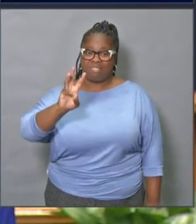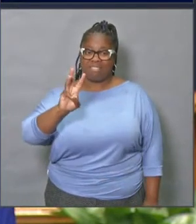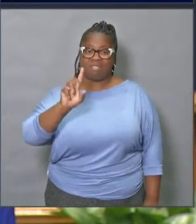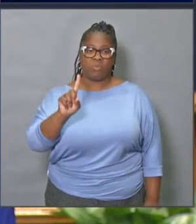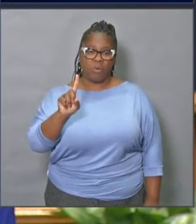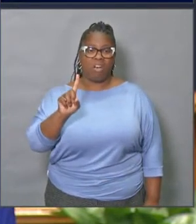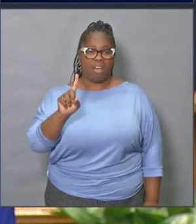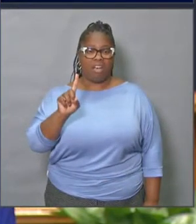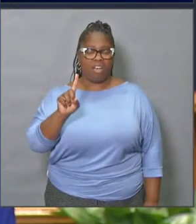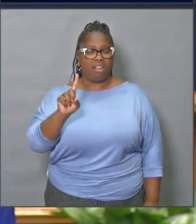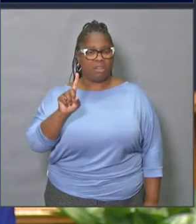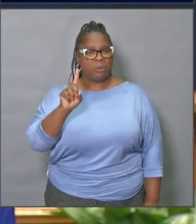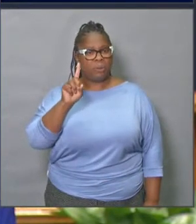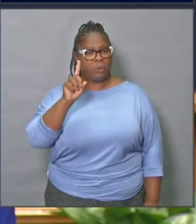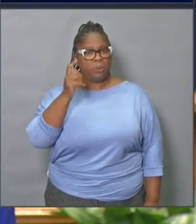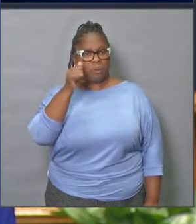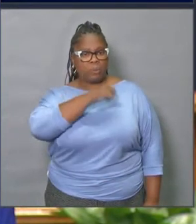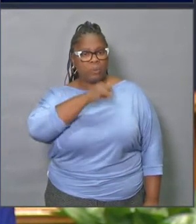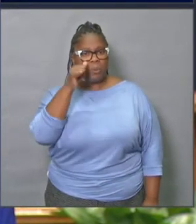15,661. This includes